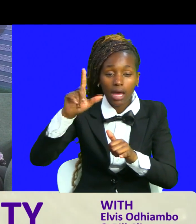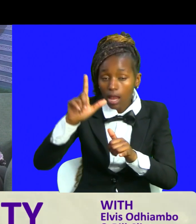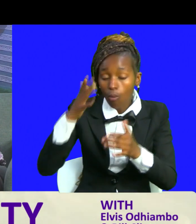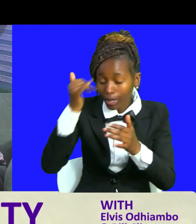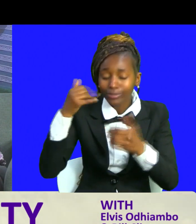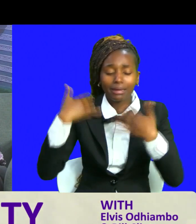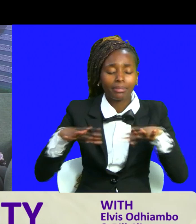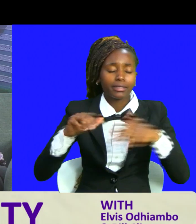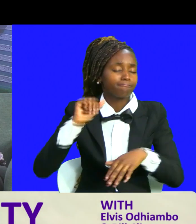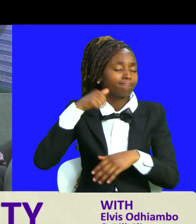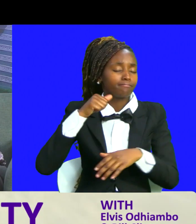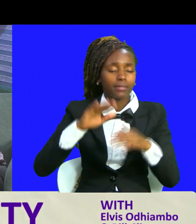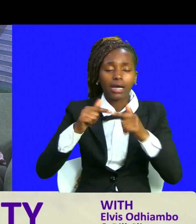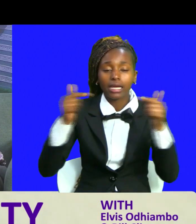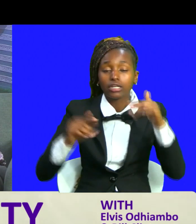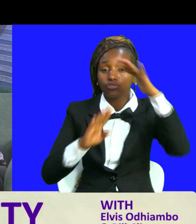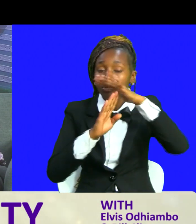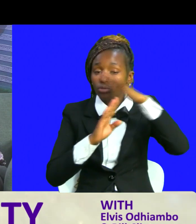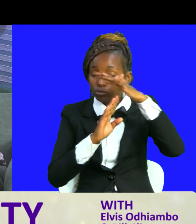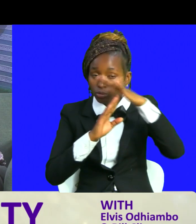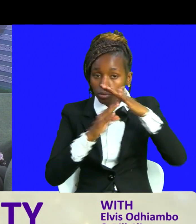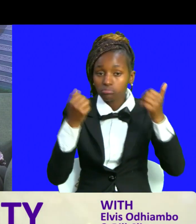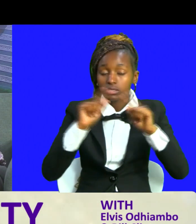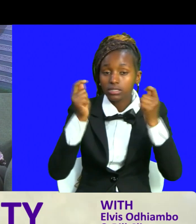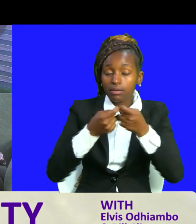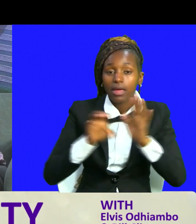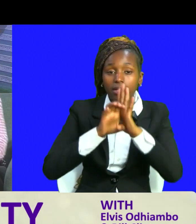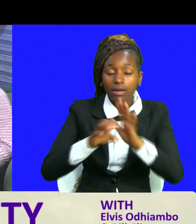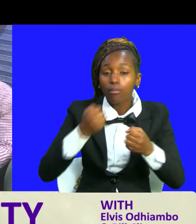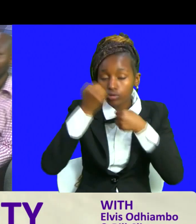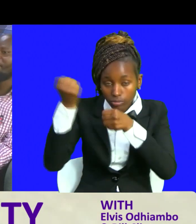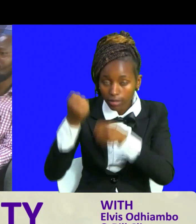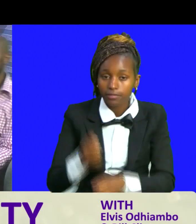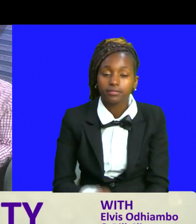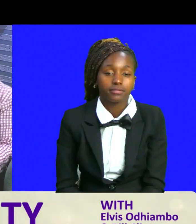well against top sides who have experience like Nzoia Sugar?